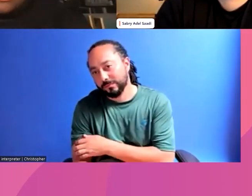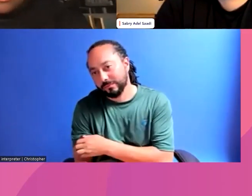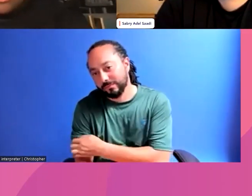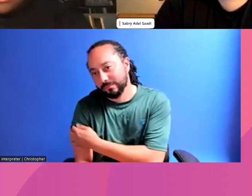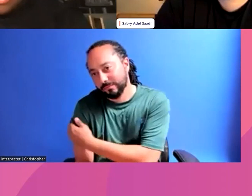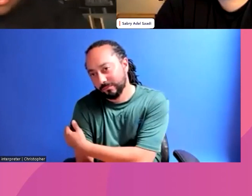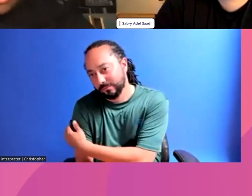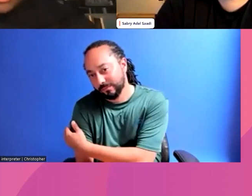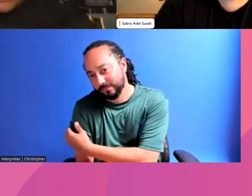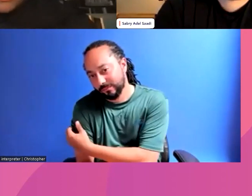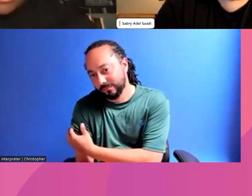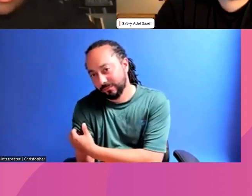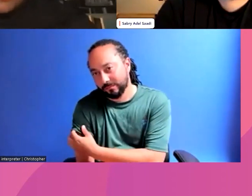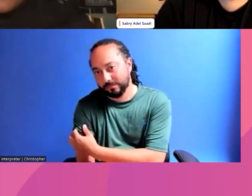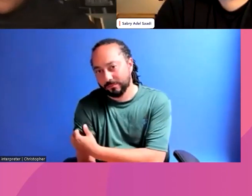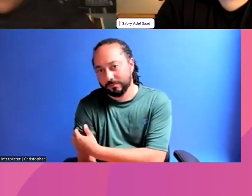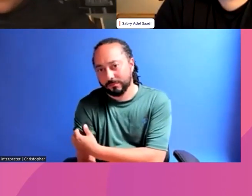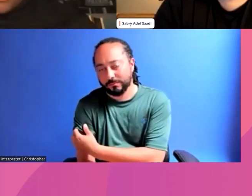I can get started.